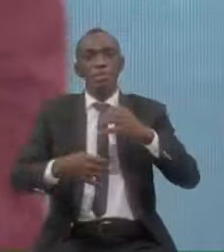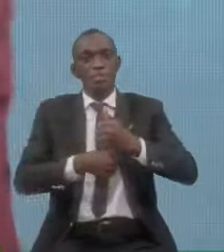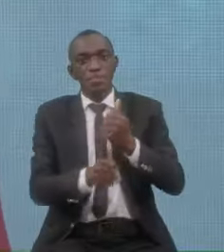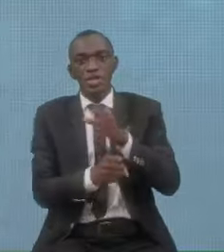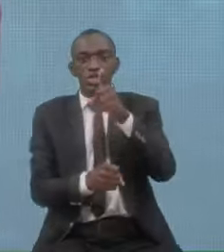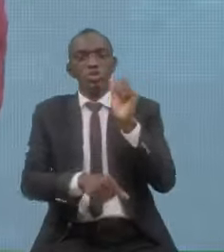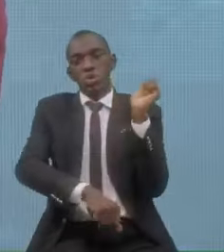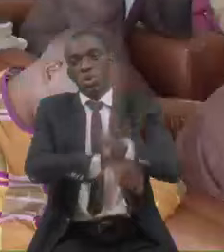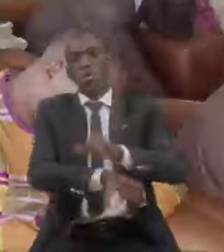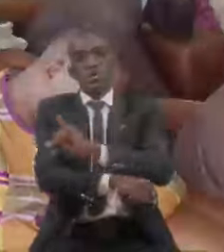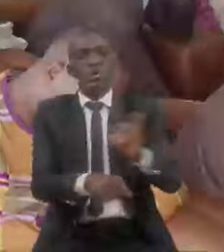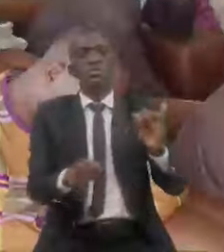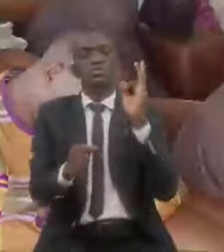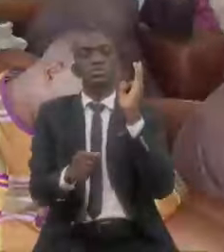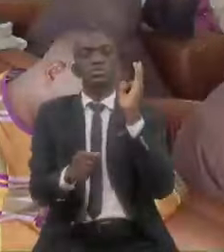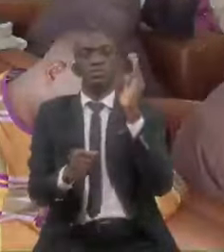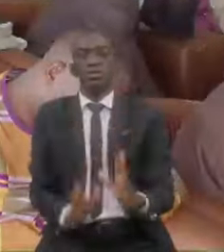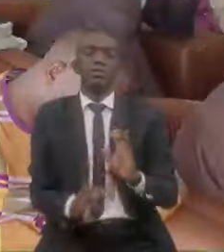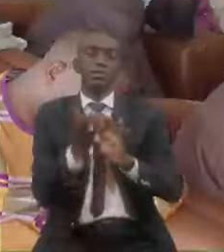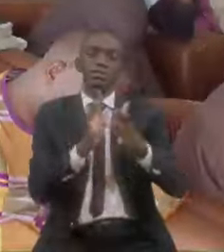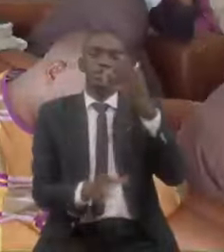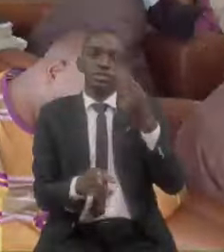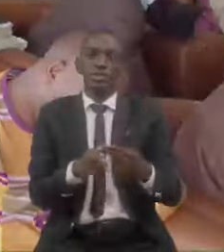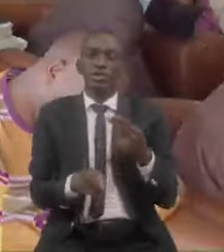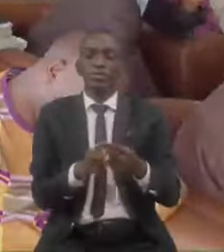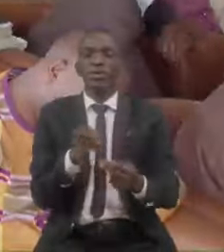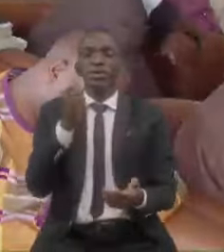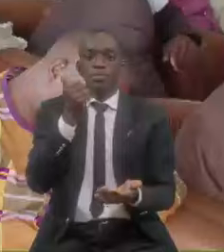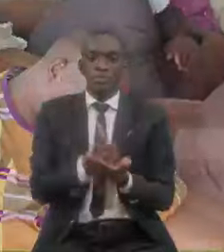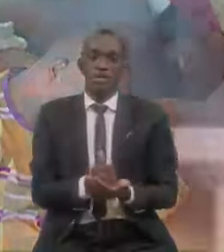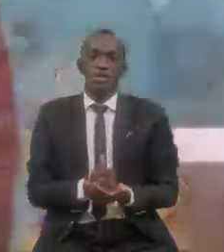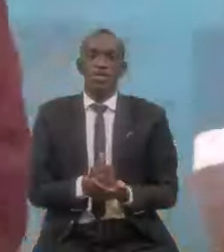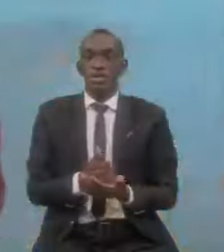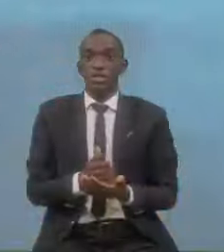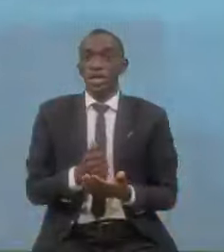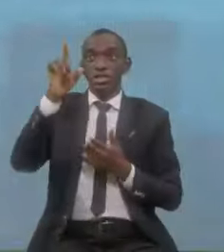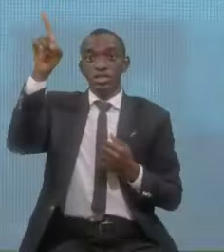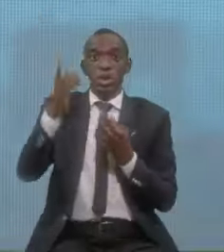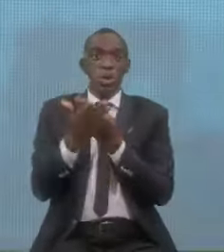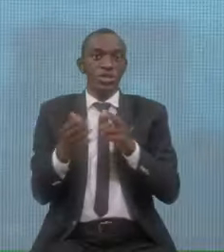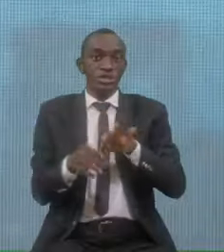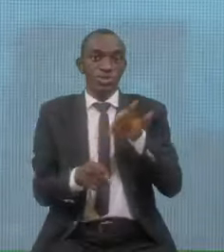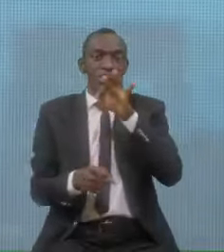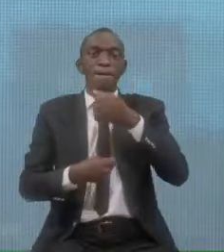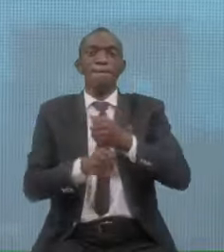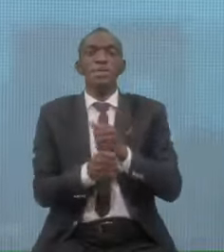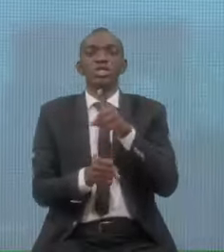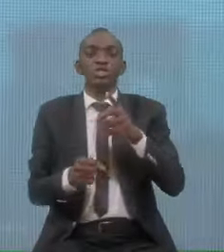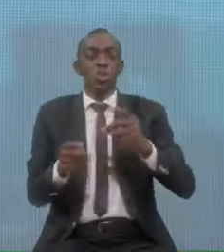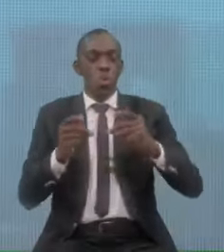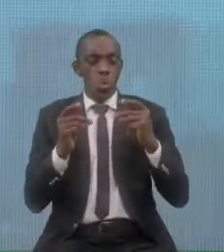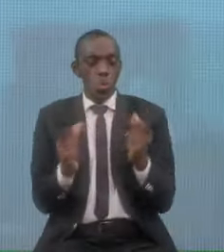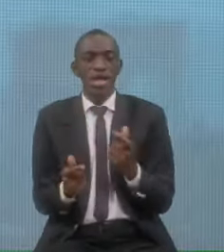in Jesus' name. And it's the Holy Spirit that makes you quick and quicken,